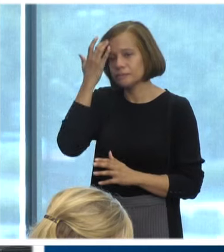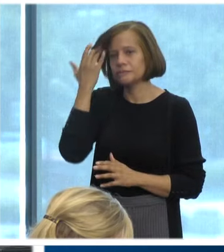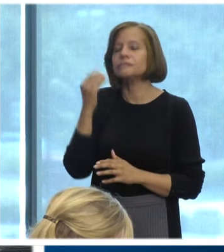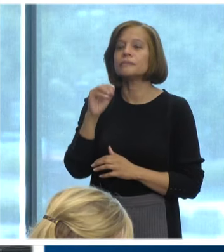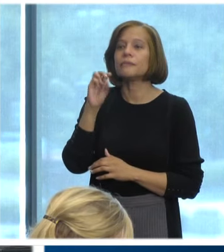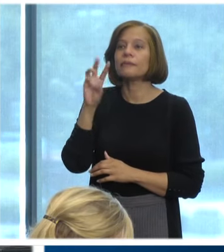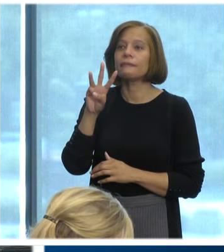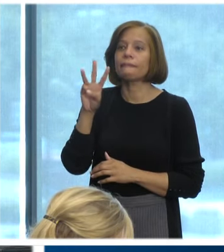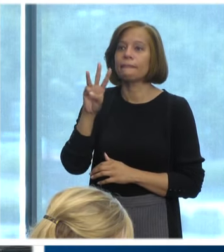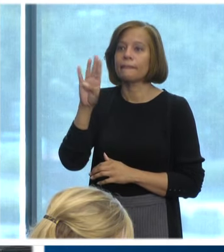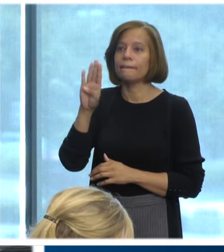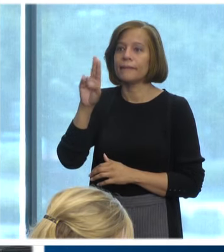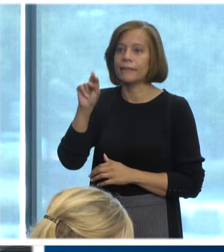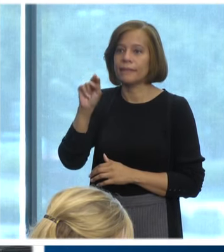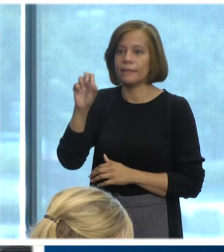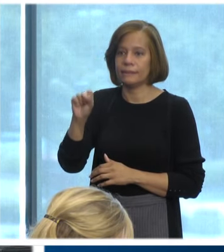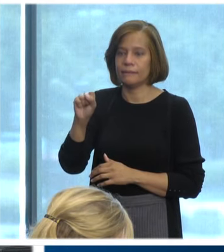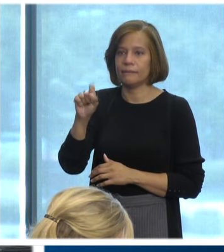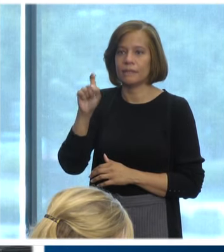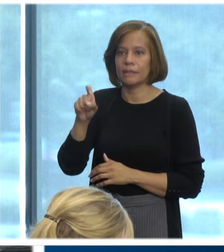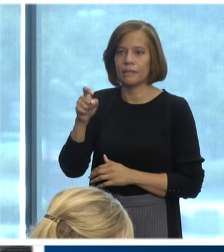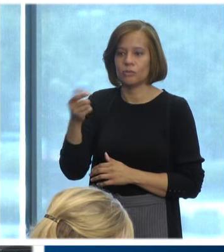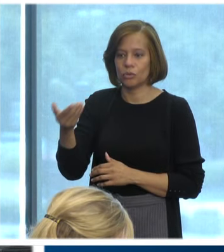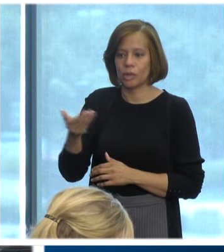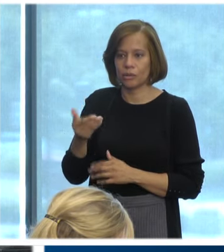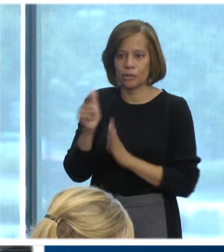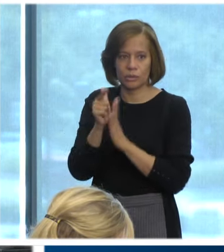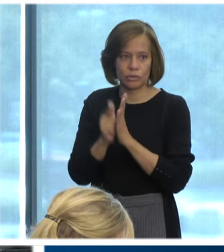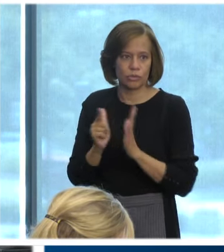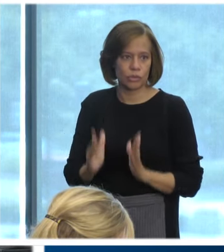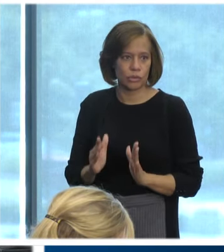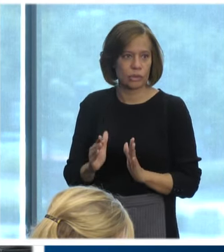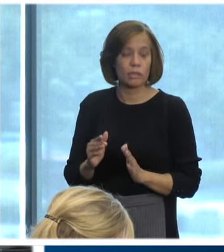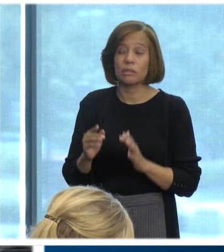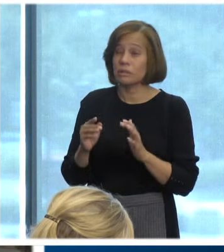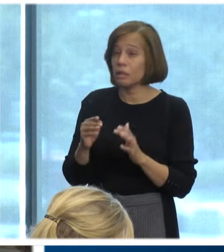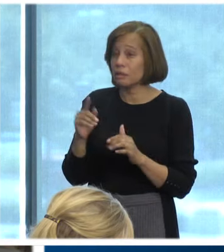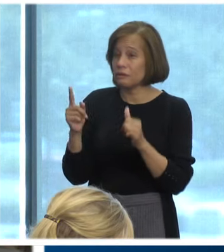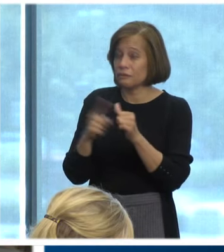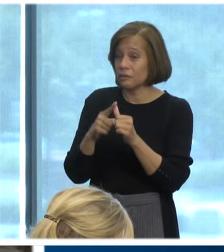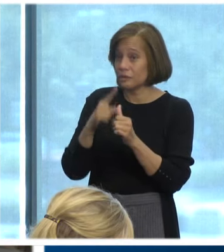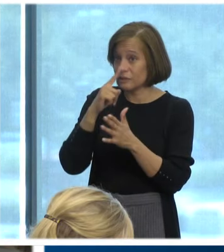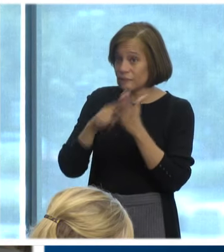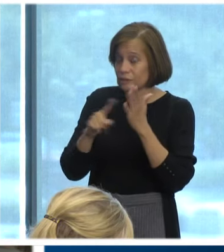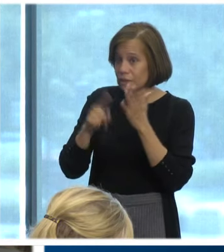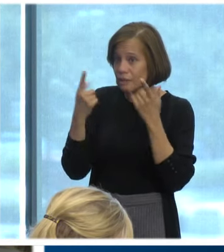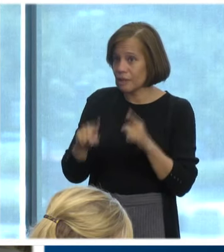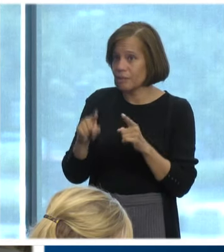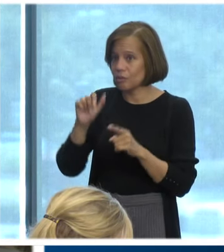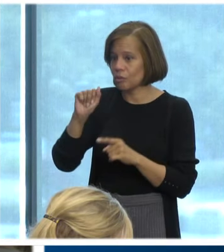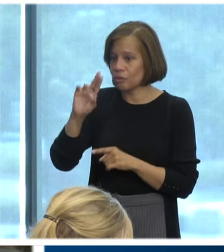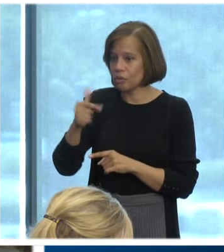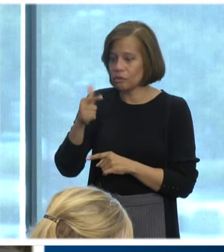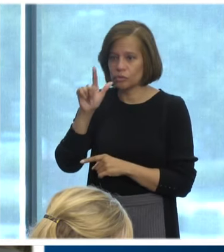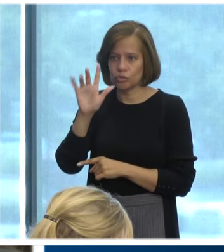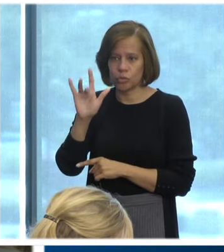WBNS had to hire an attorney to get these records. It looks like the first investigation was complete on August 25th. Why were the records